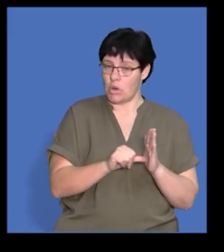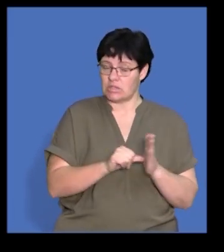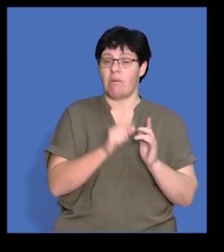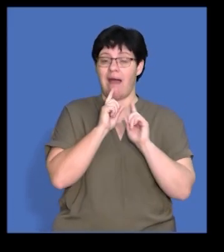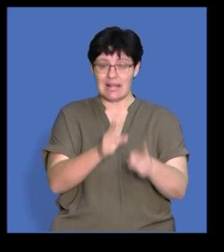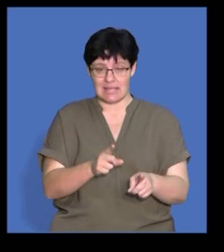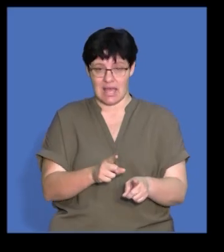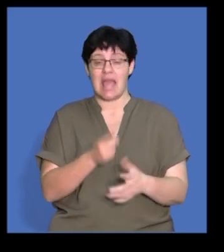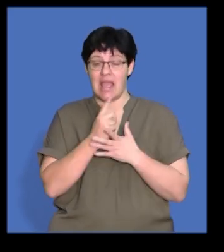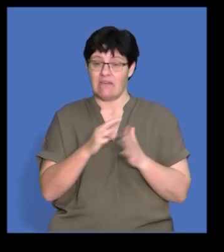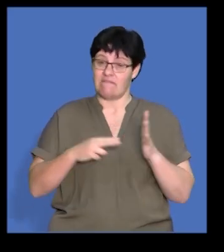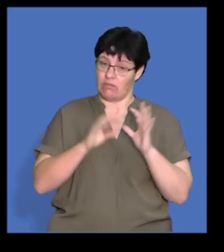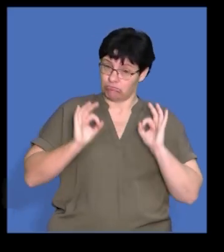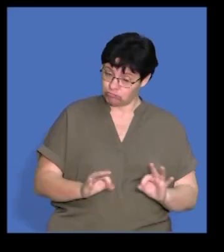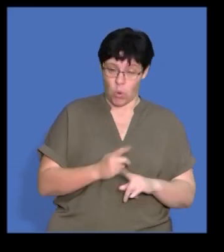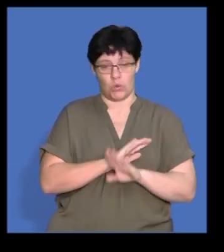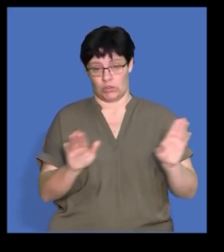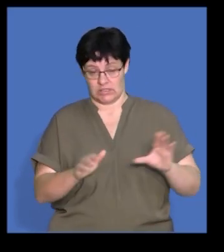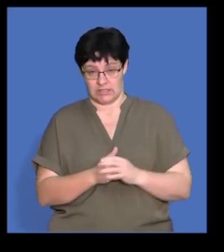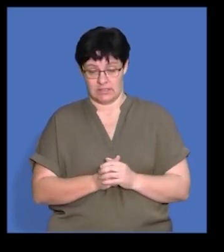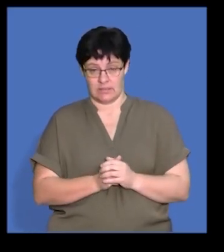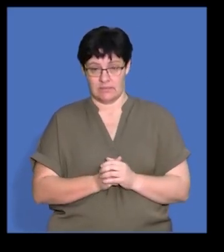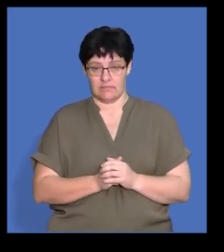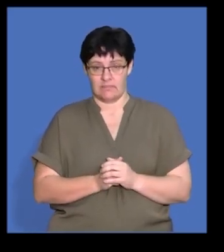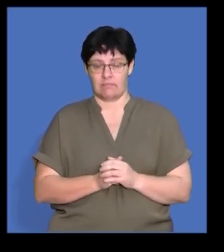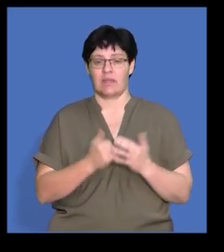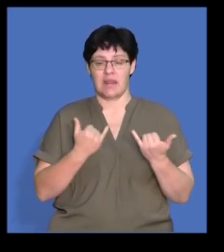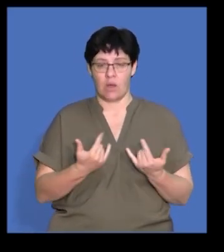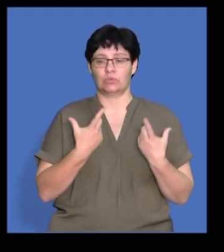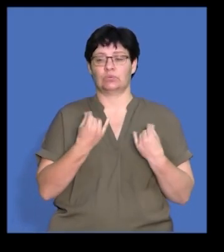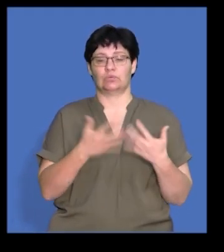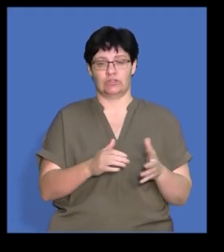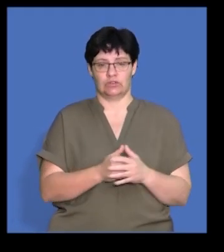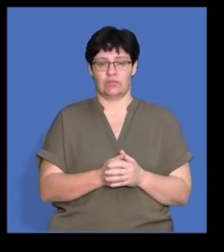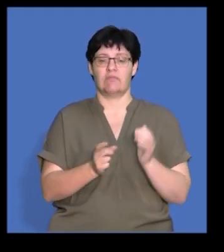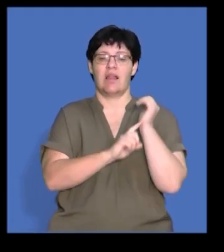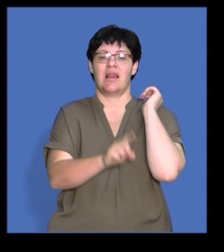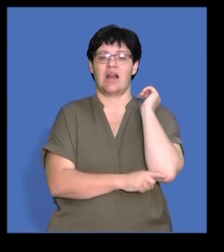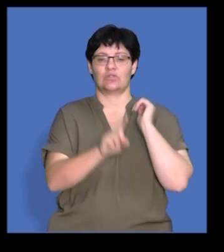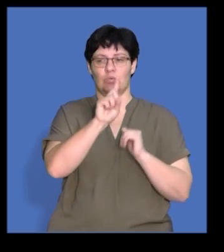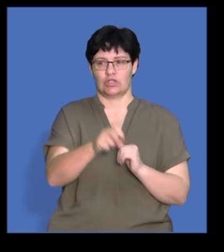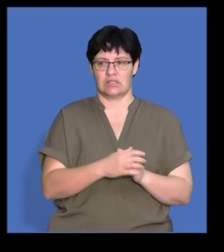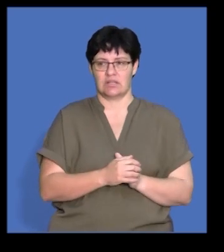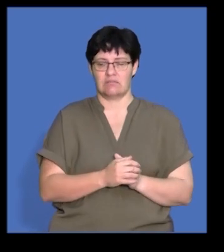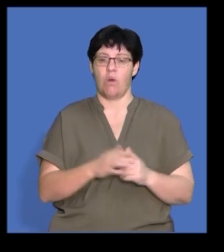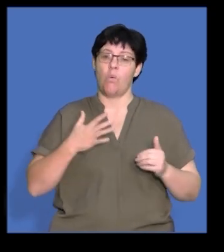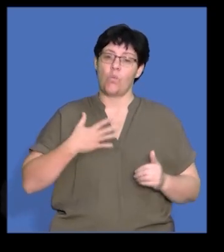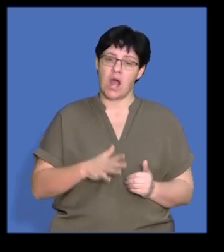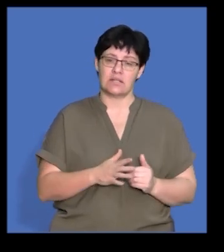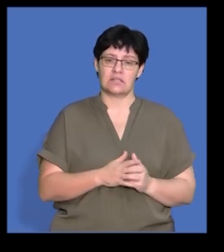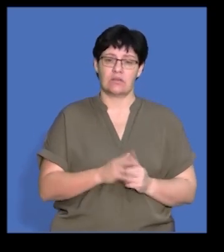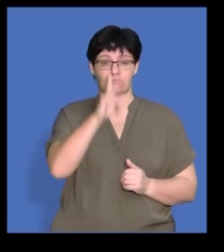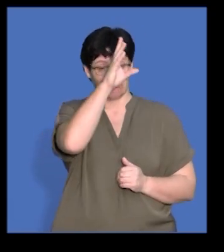answer whether it's valid or not. And now once we've done that, we've done the last question, I want to